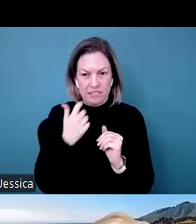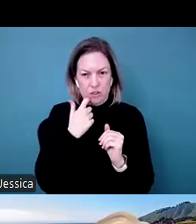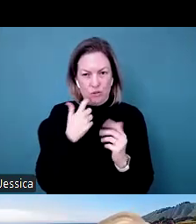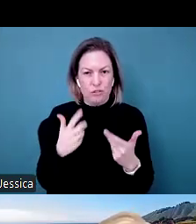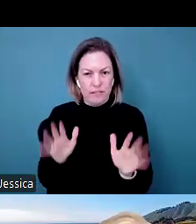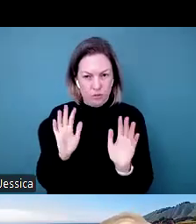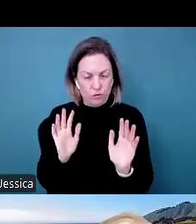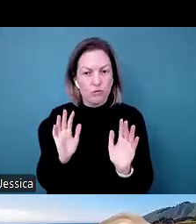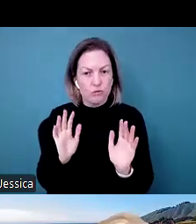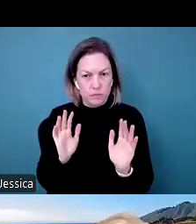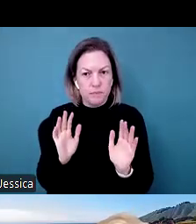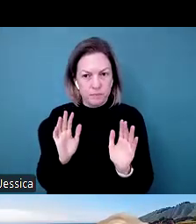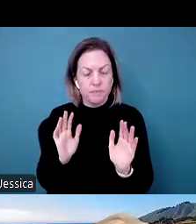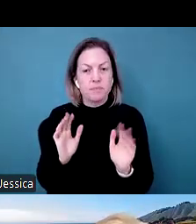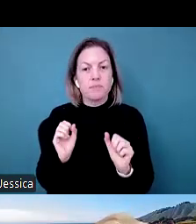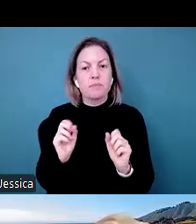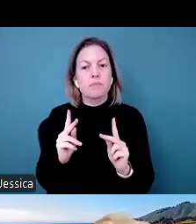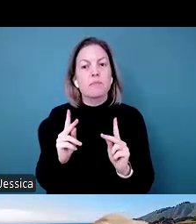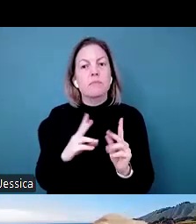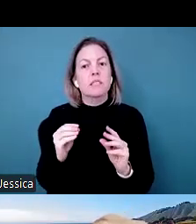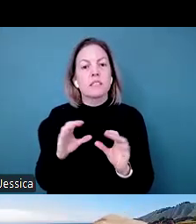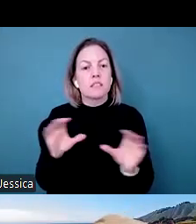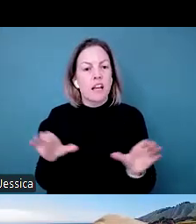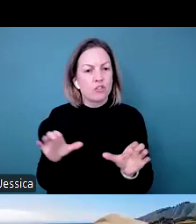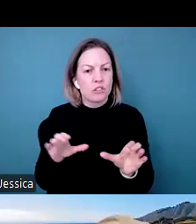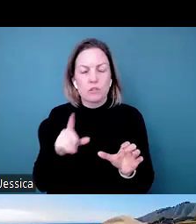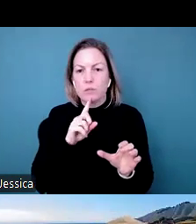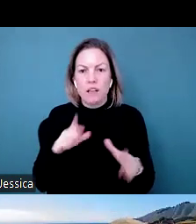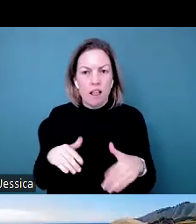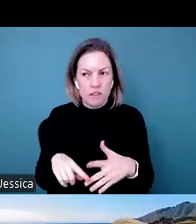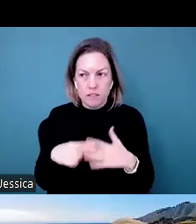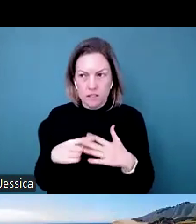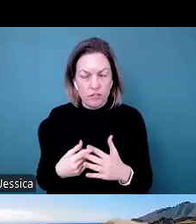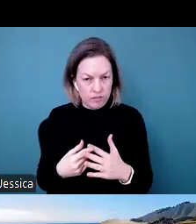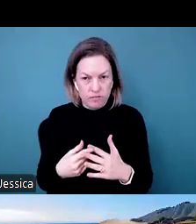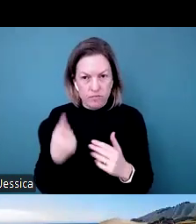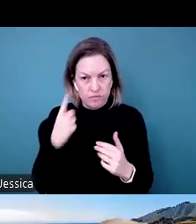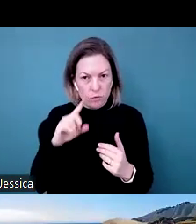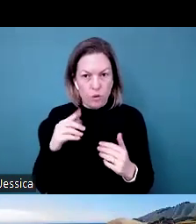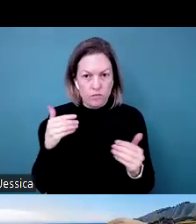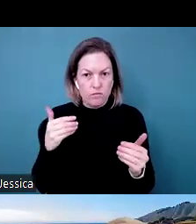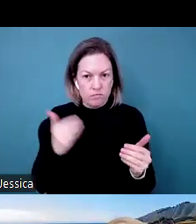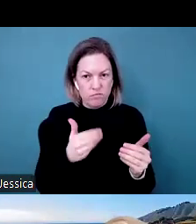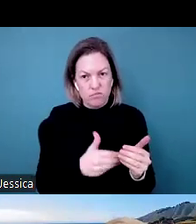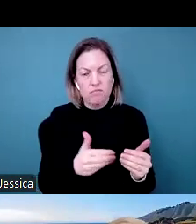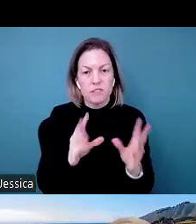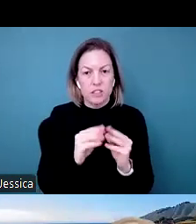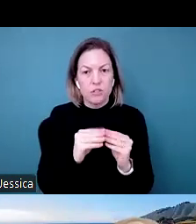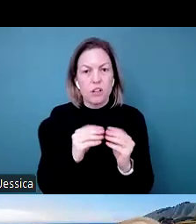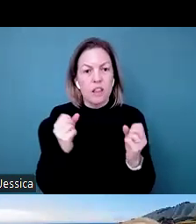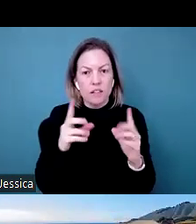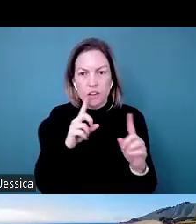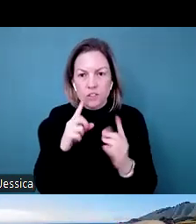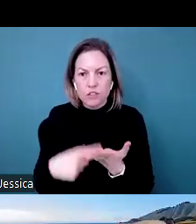finished. And action hasn't really begun for the upcoming session. Lots of conversation about